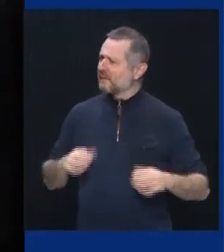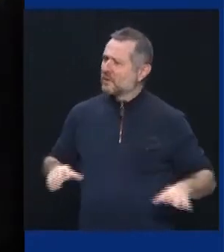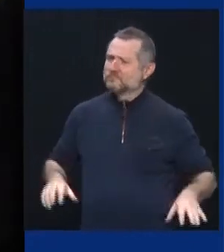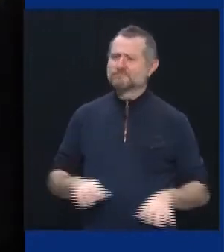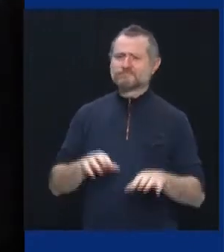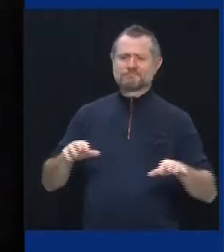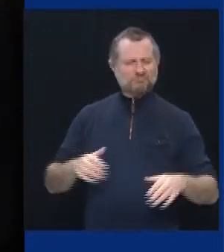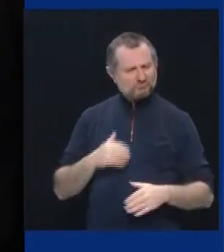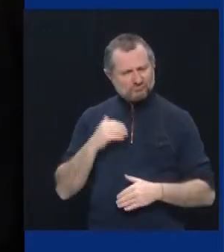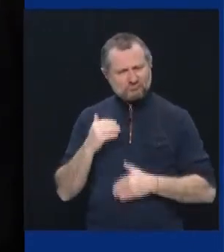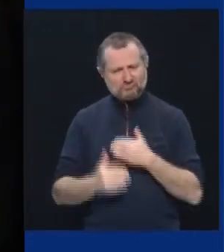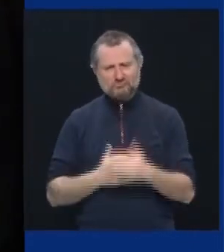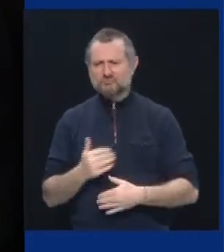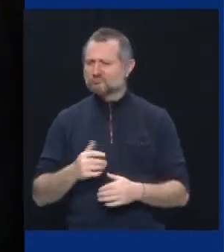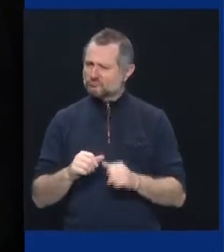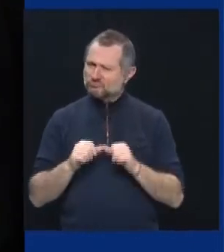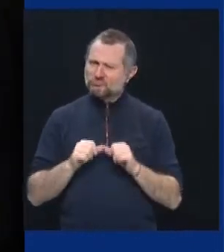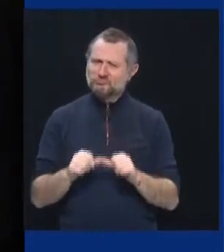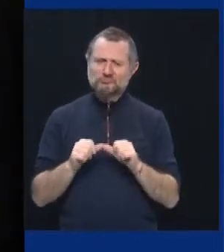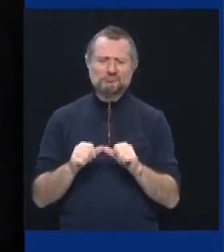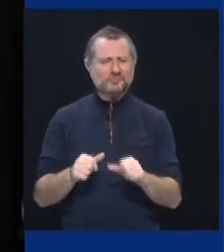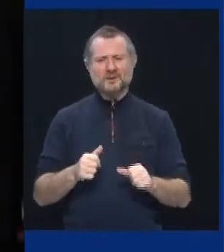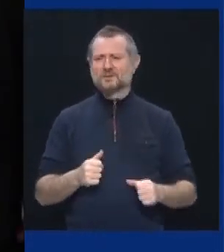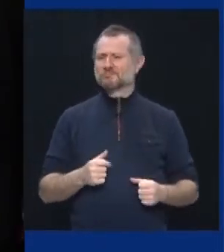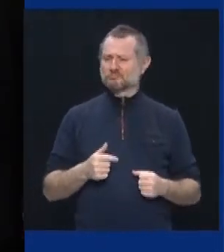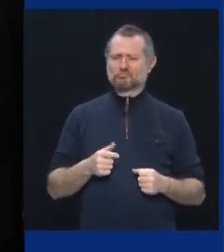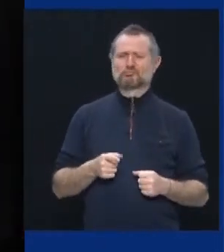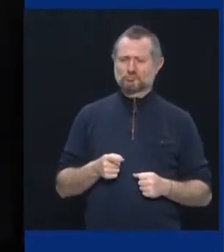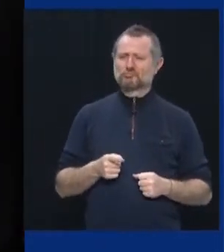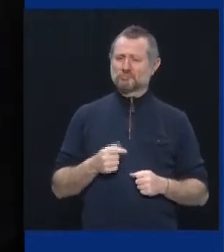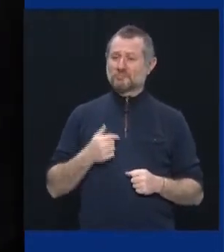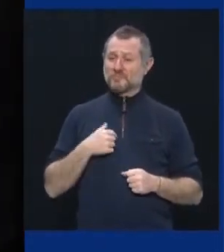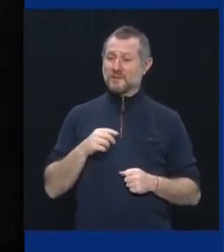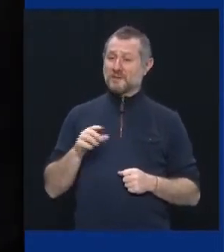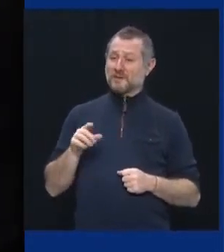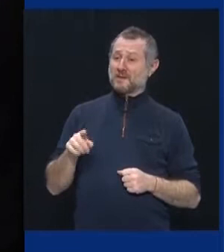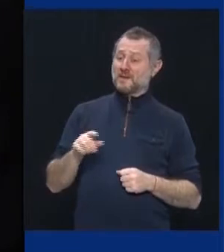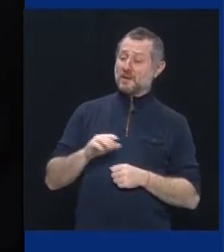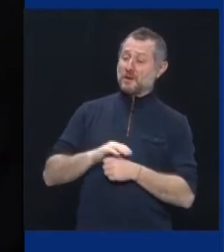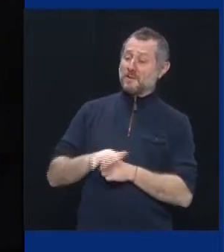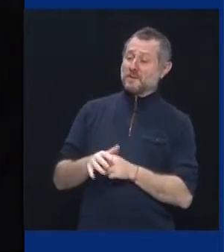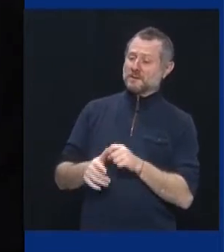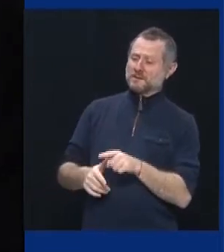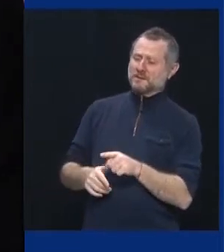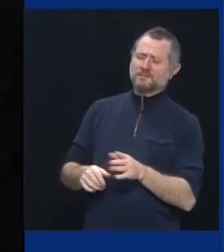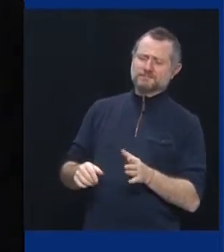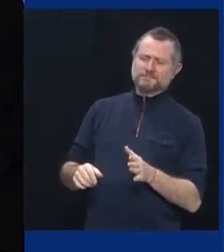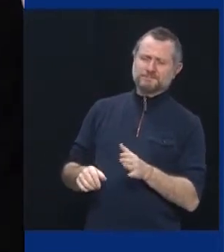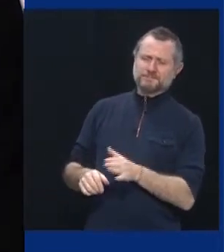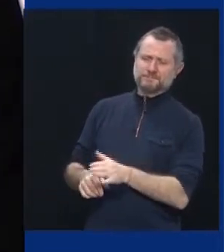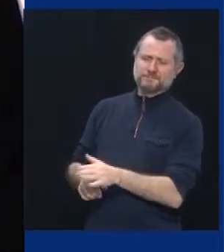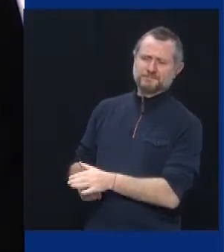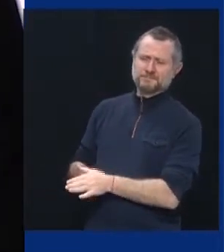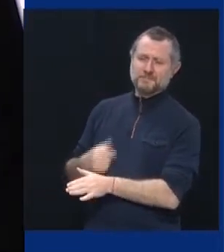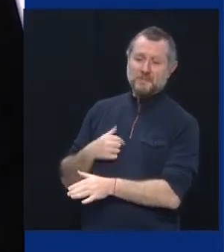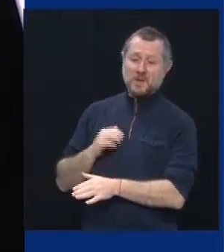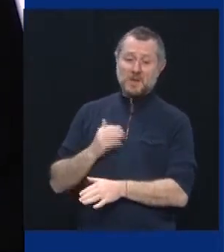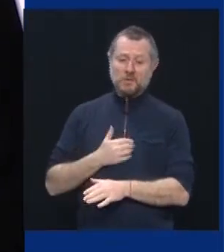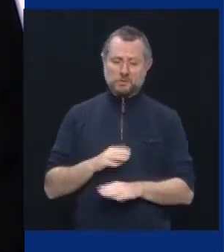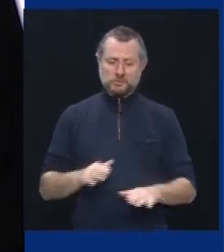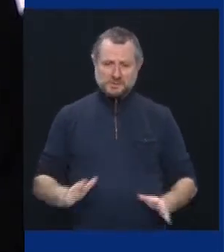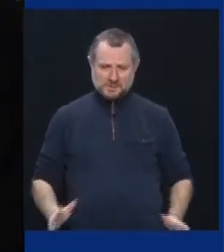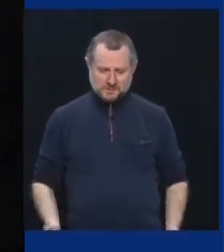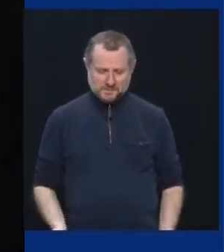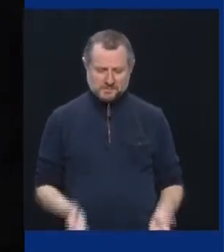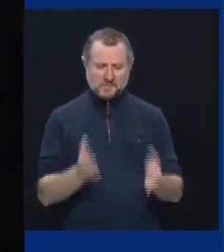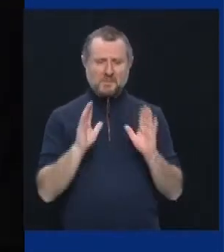this continuing effort for us to move beyond COVID, to move where our children can get back to school, where people